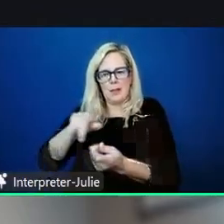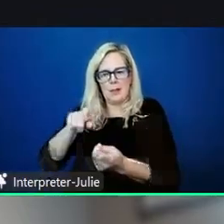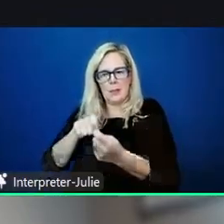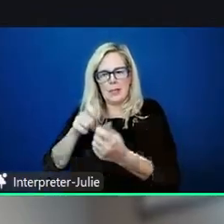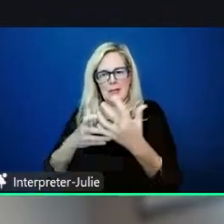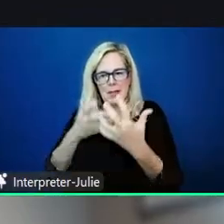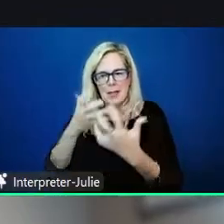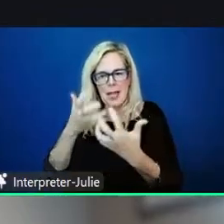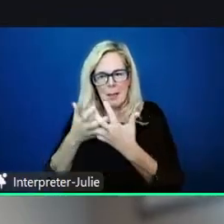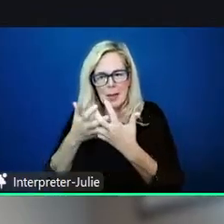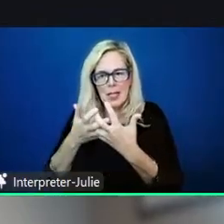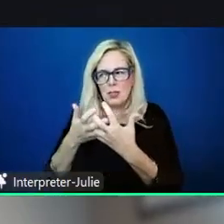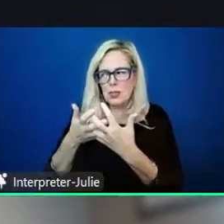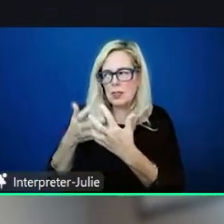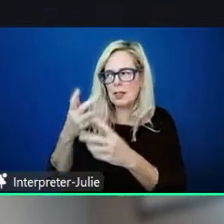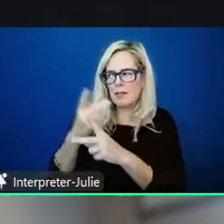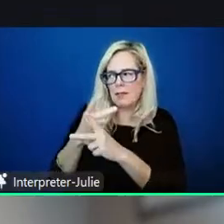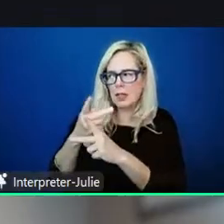is available.